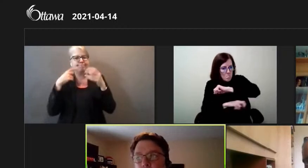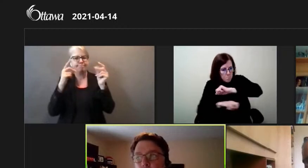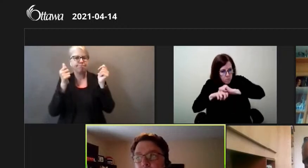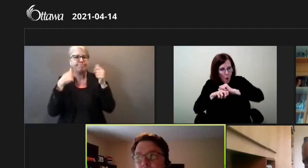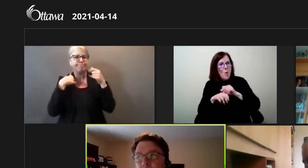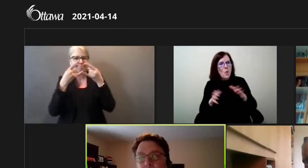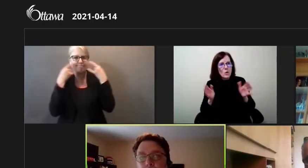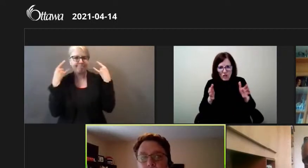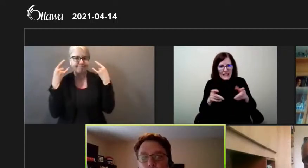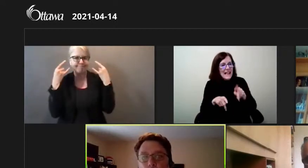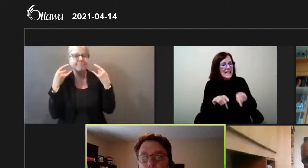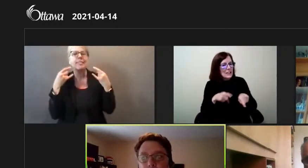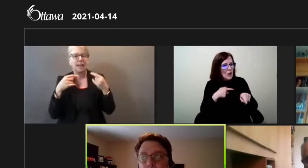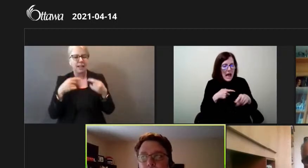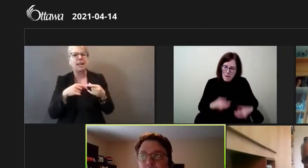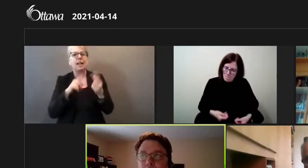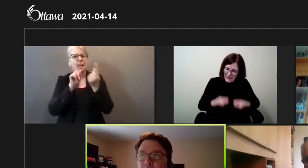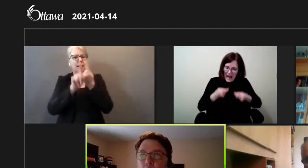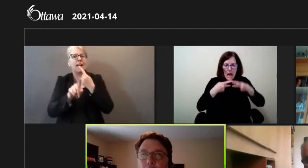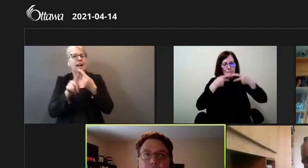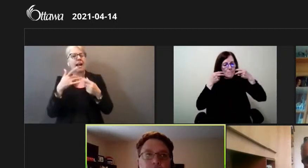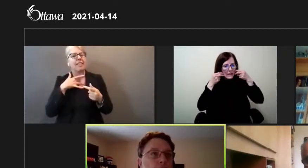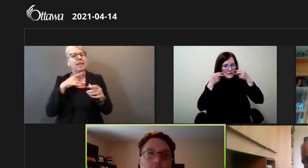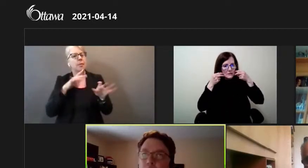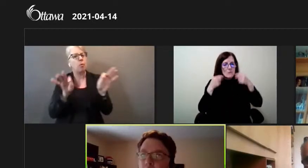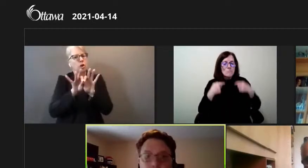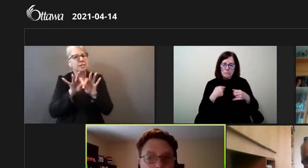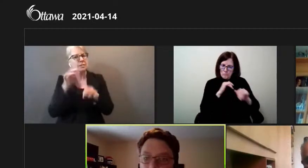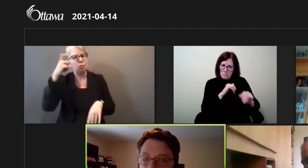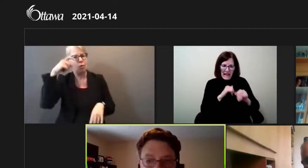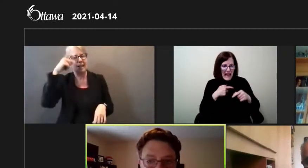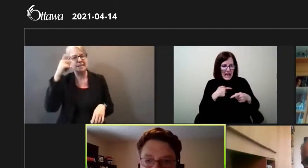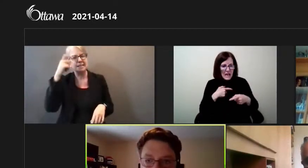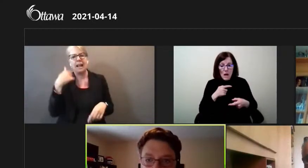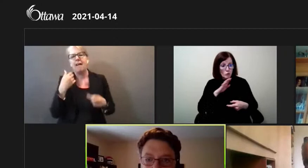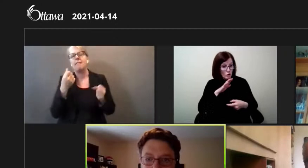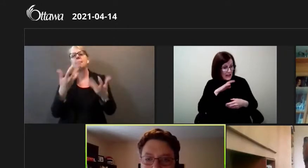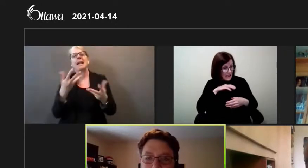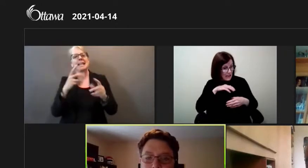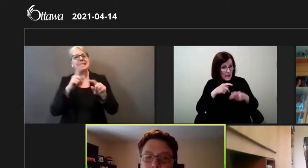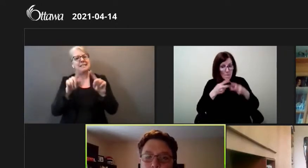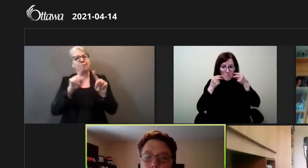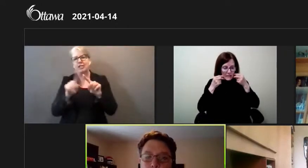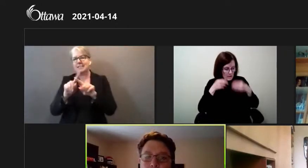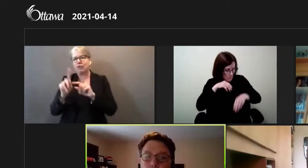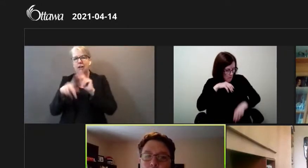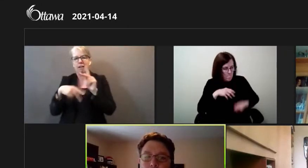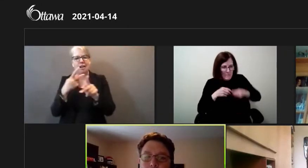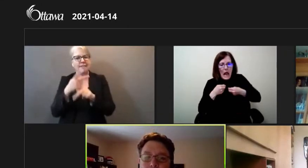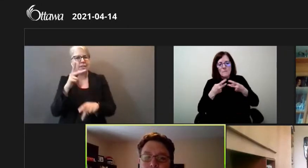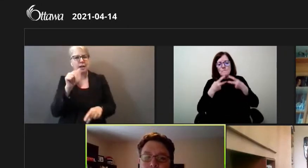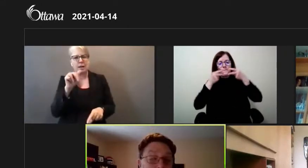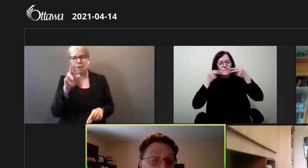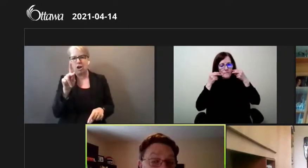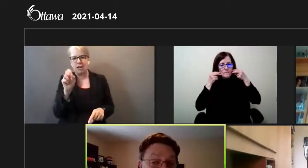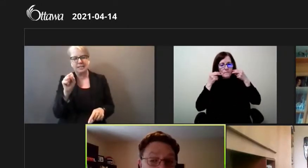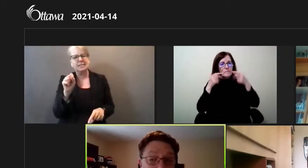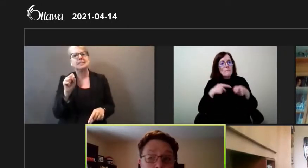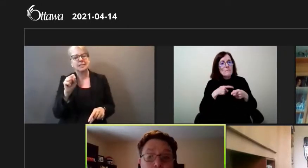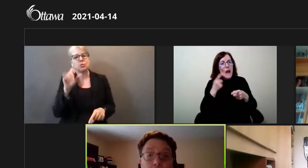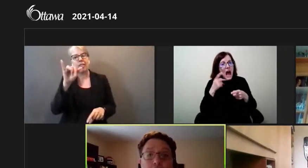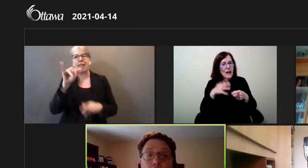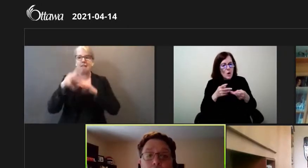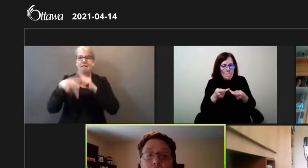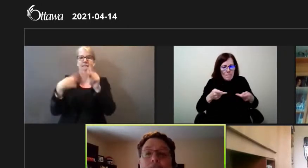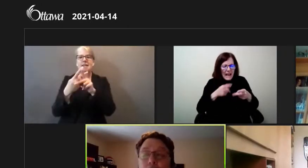So I think that that's wise. And I think we have many, many different types of parks. And so I think in that kind of a